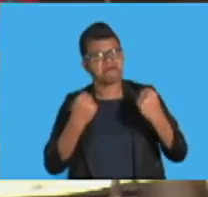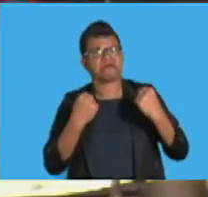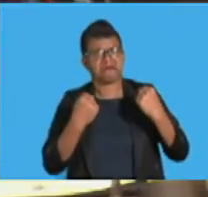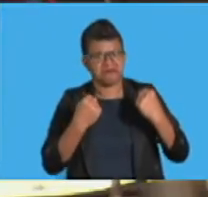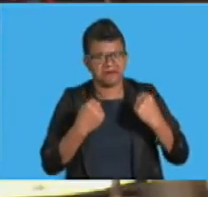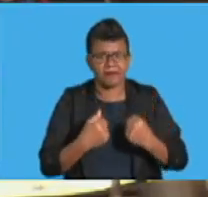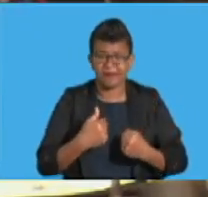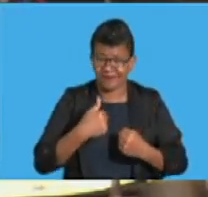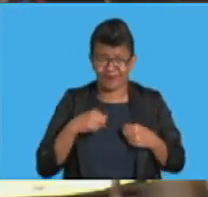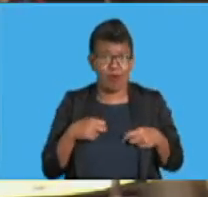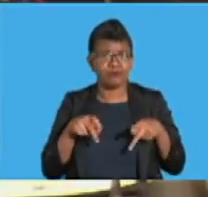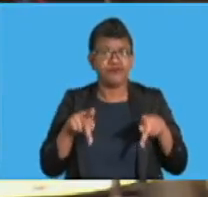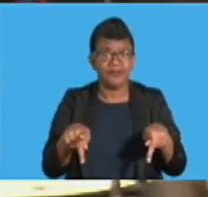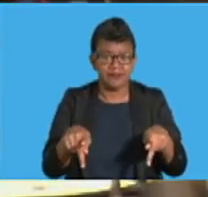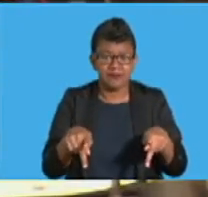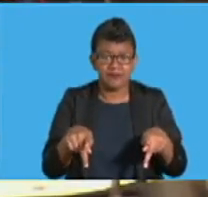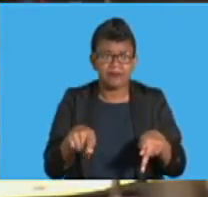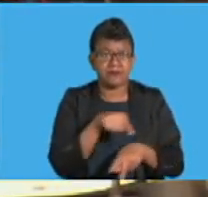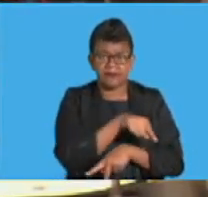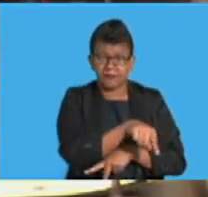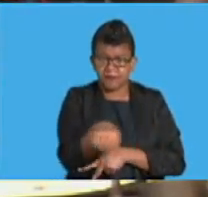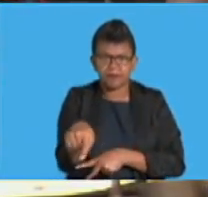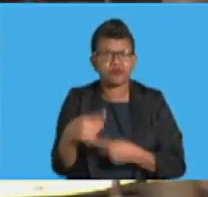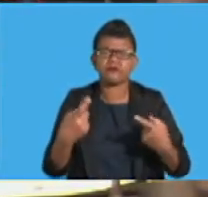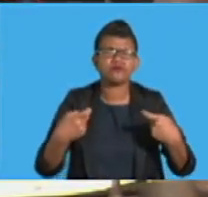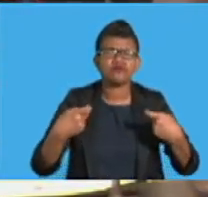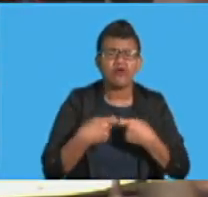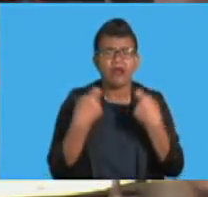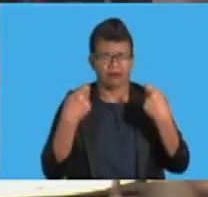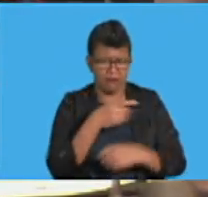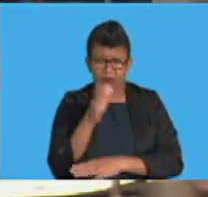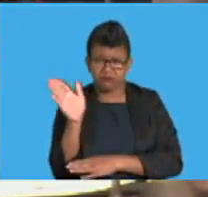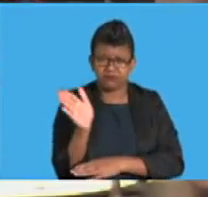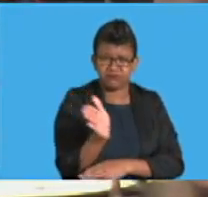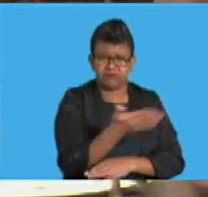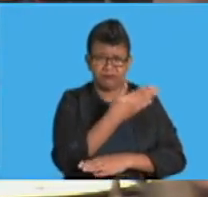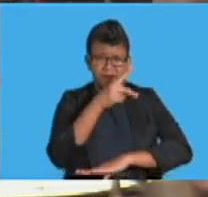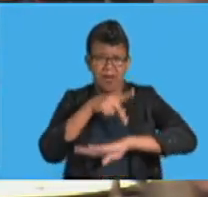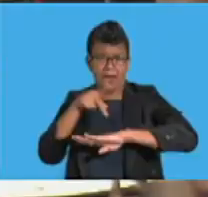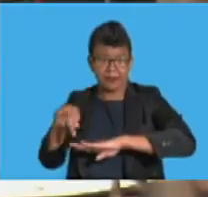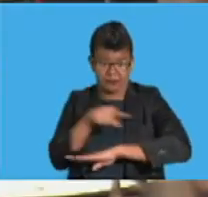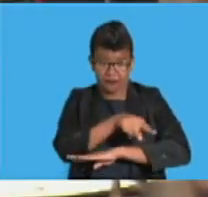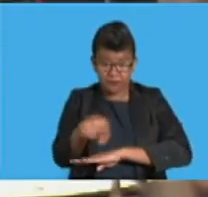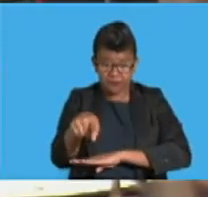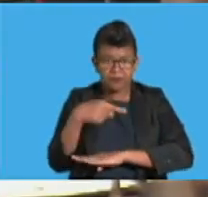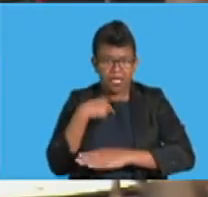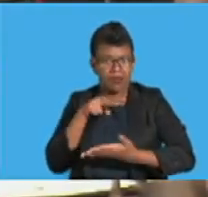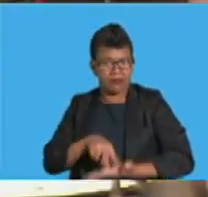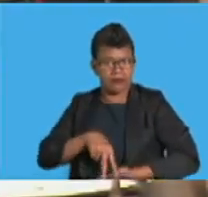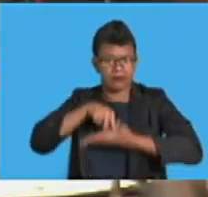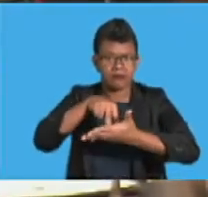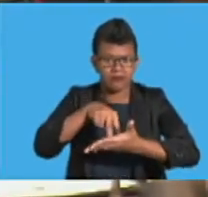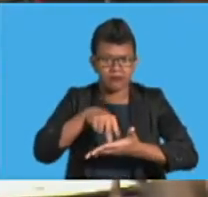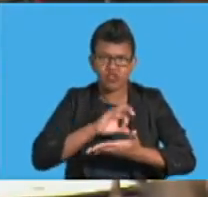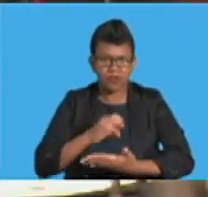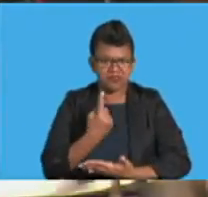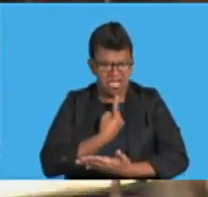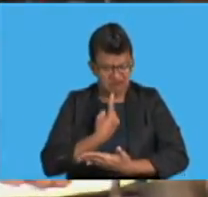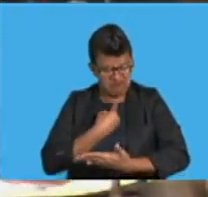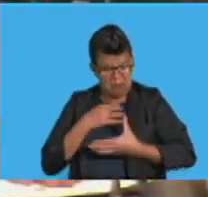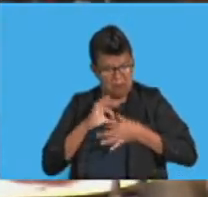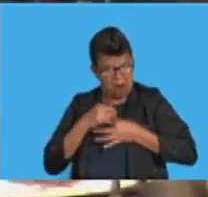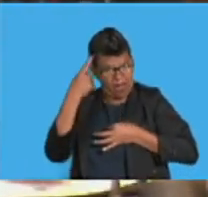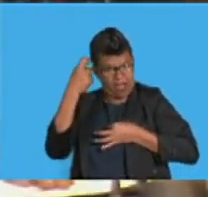Madam Speaker, to pose this challenge to all our fellow parliamentarians. Let us rise above self-interest. Let us work towards building a